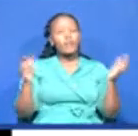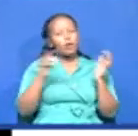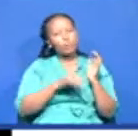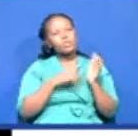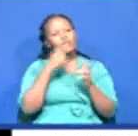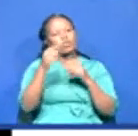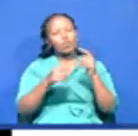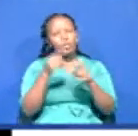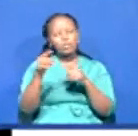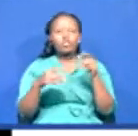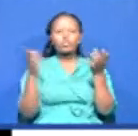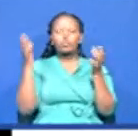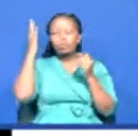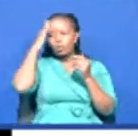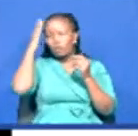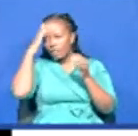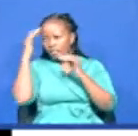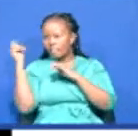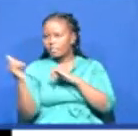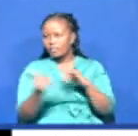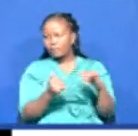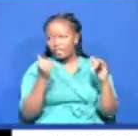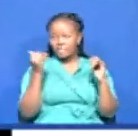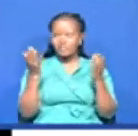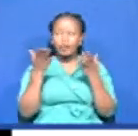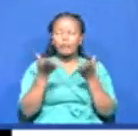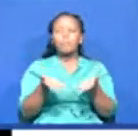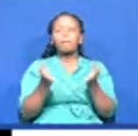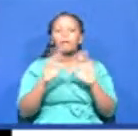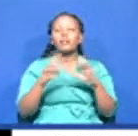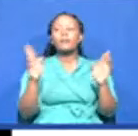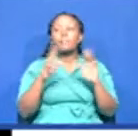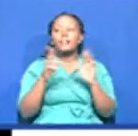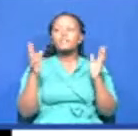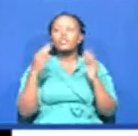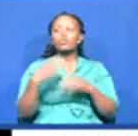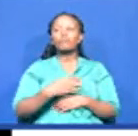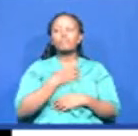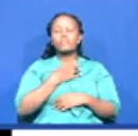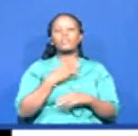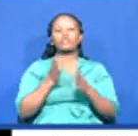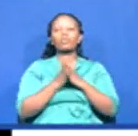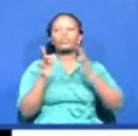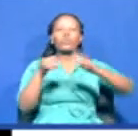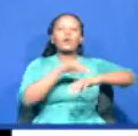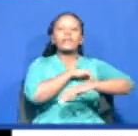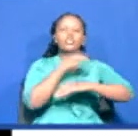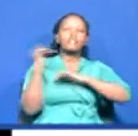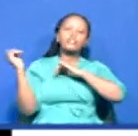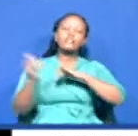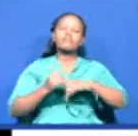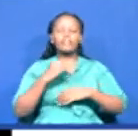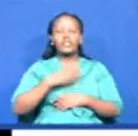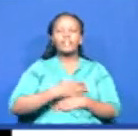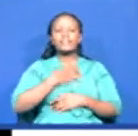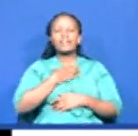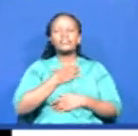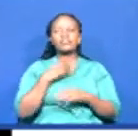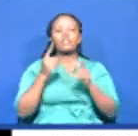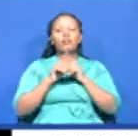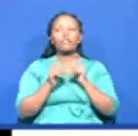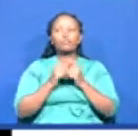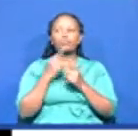recognize the presence of our visitors or our chief guest, invited guest. And I